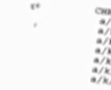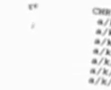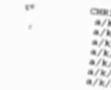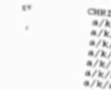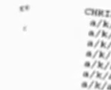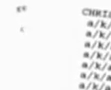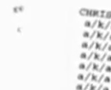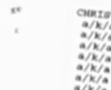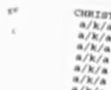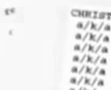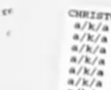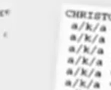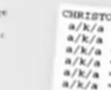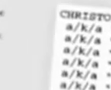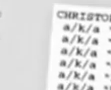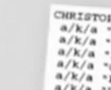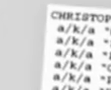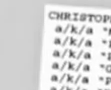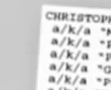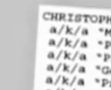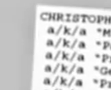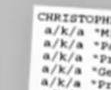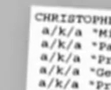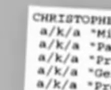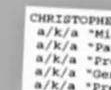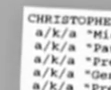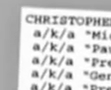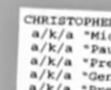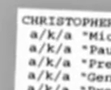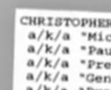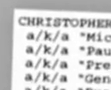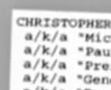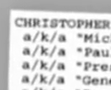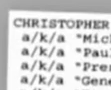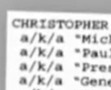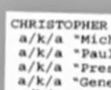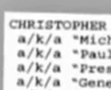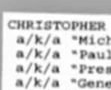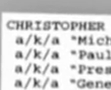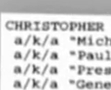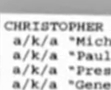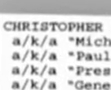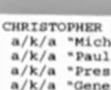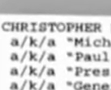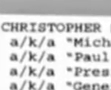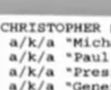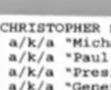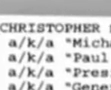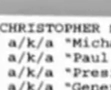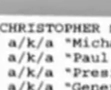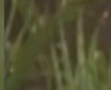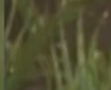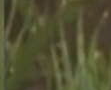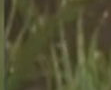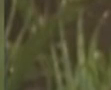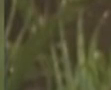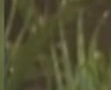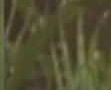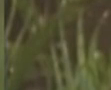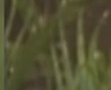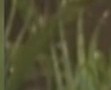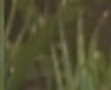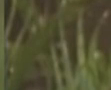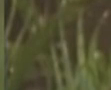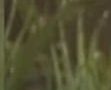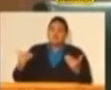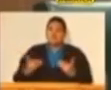was privy to all the necessary documents from August 26, 2009, but eventually signed on May